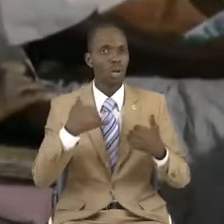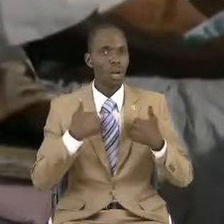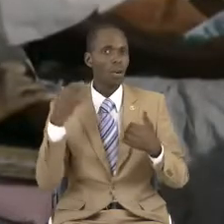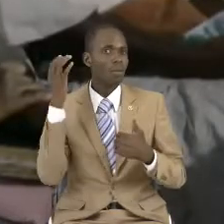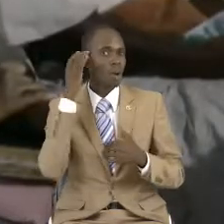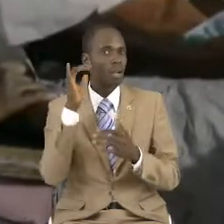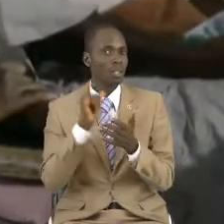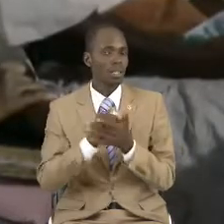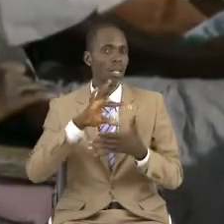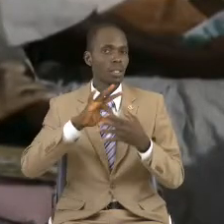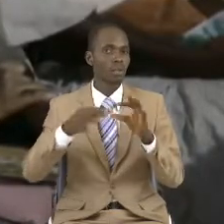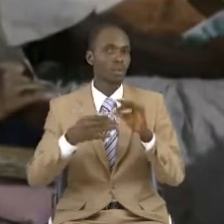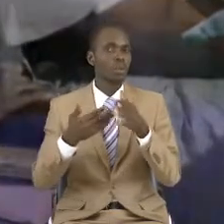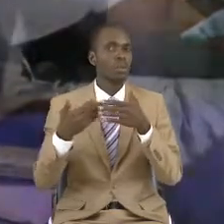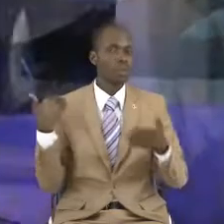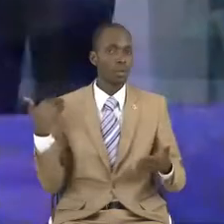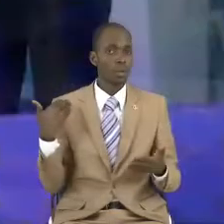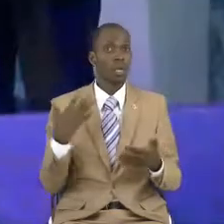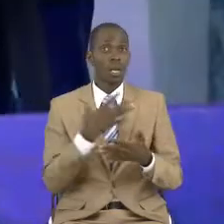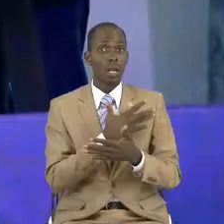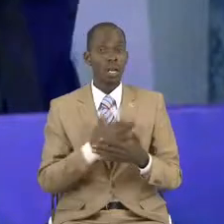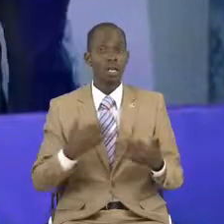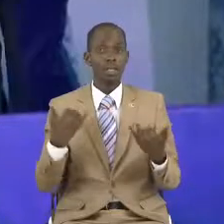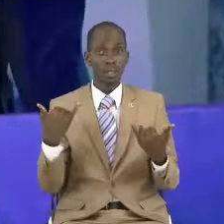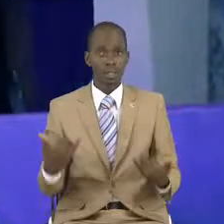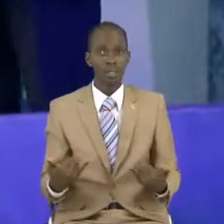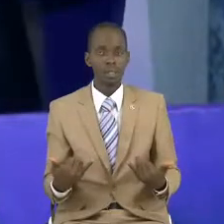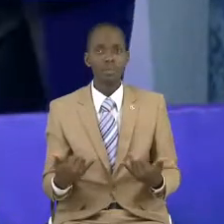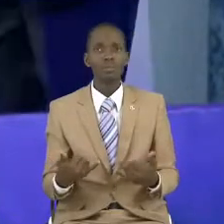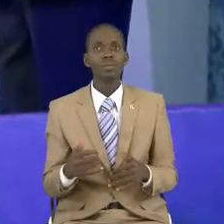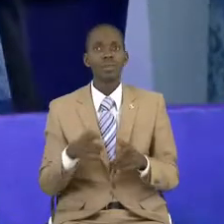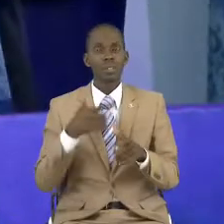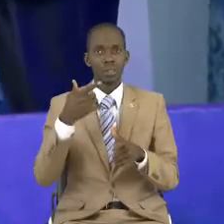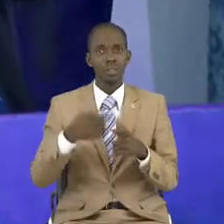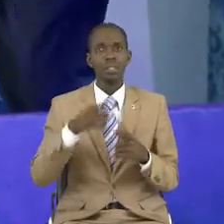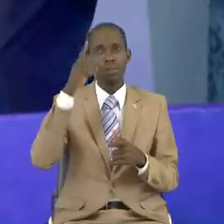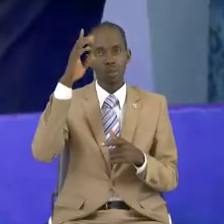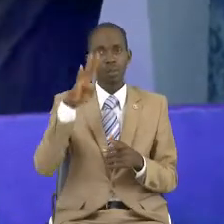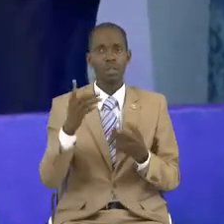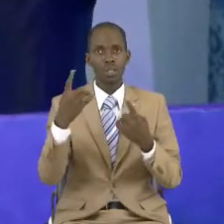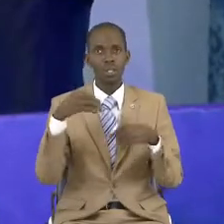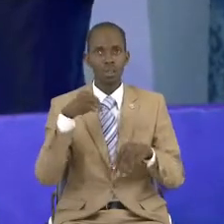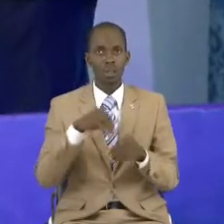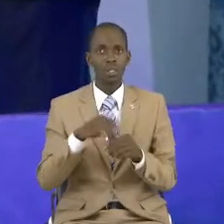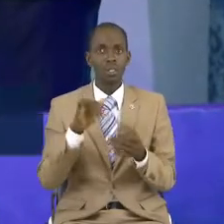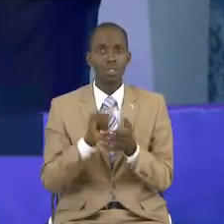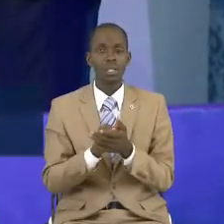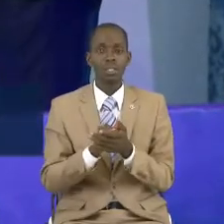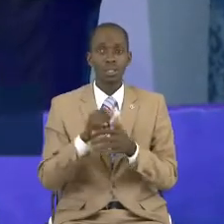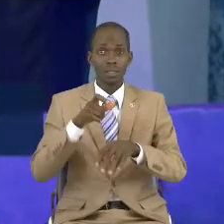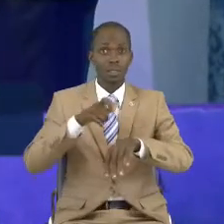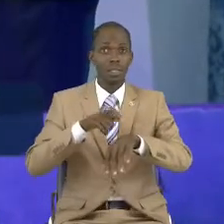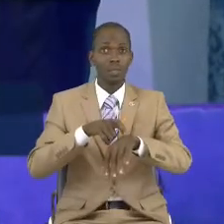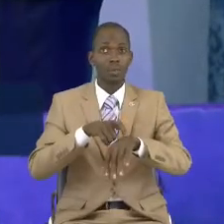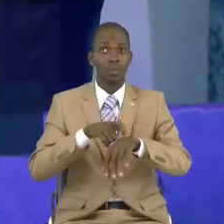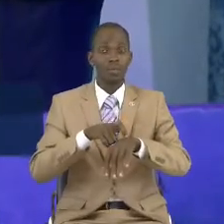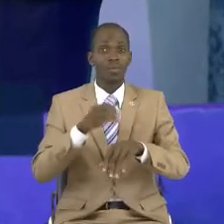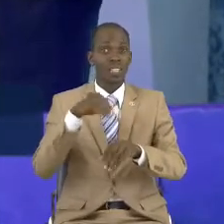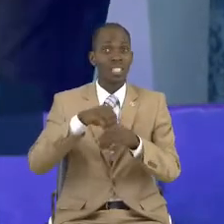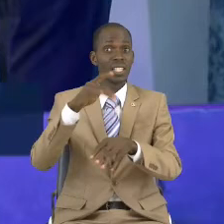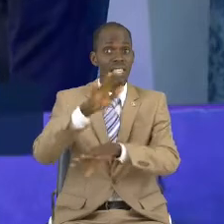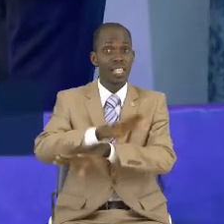god came in the cool of the day and said adam where are